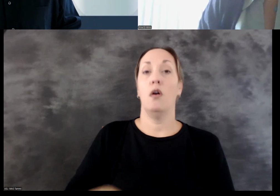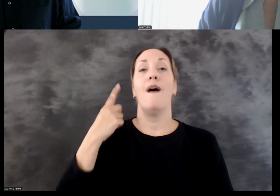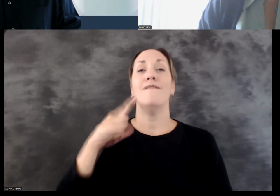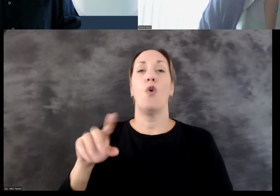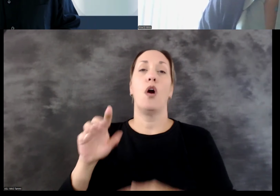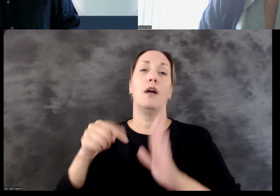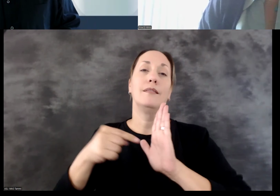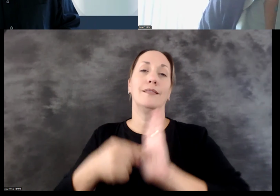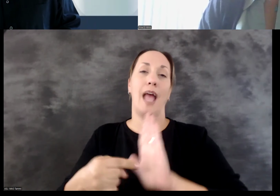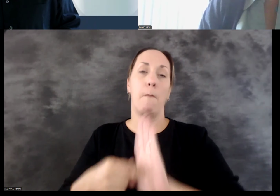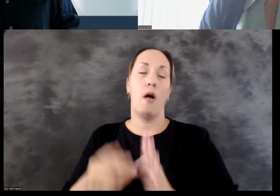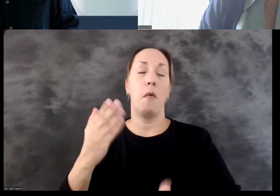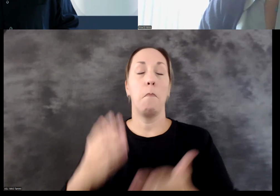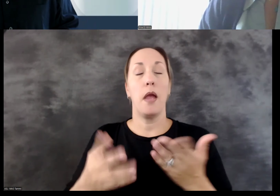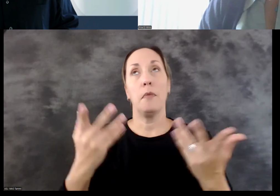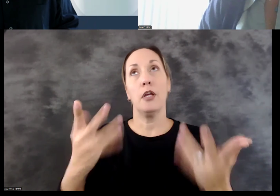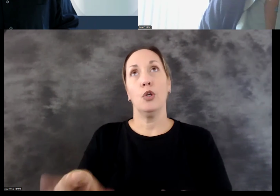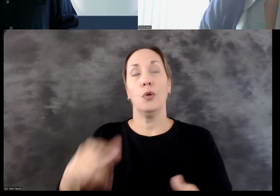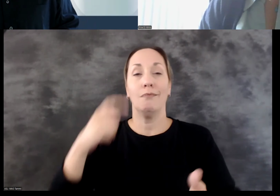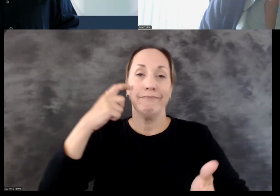you may have seen the